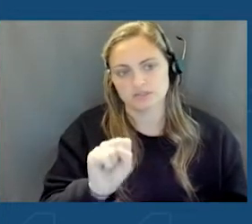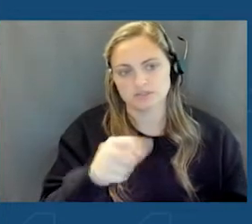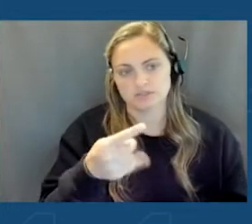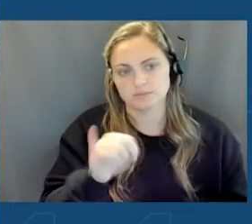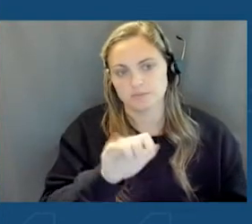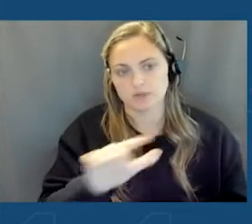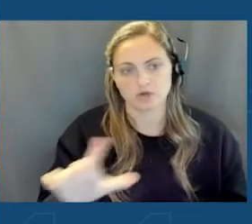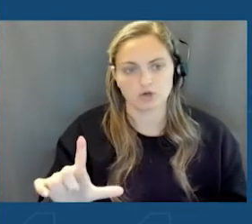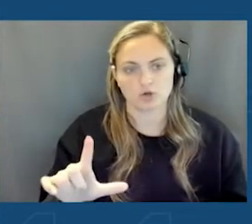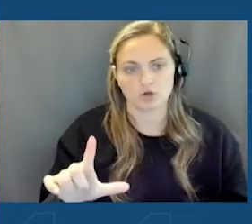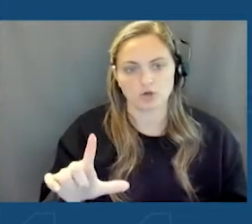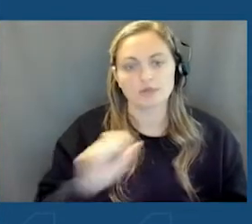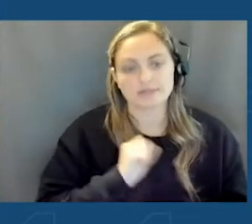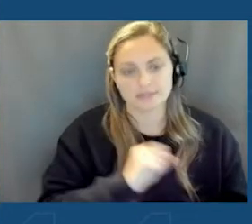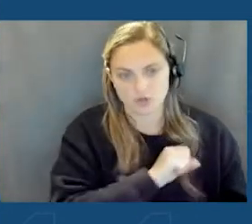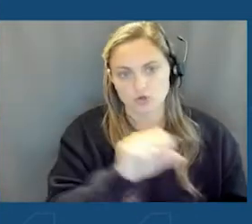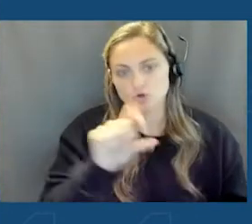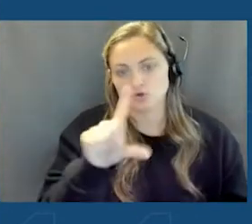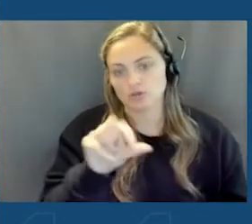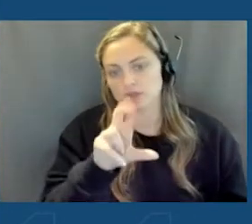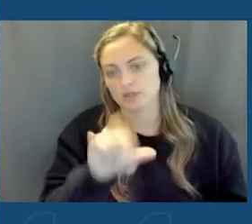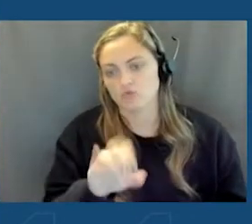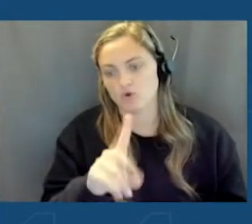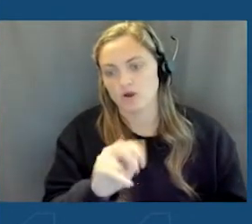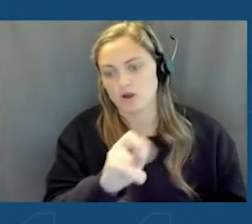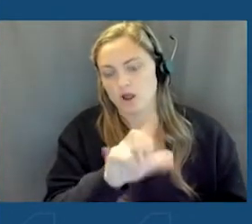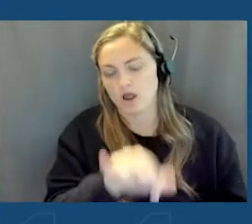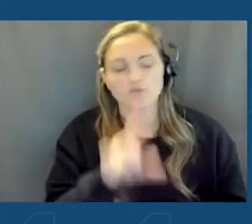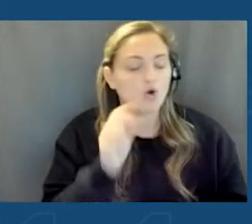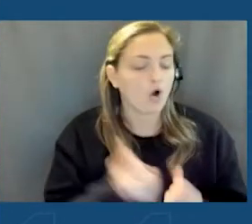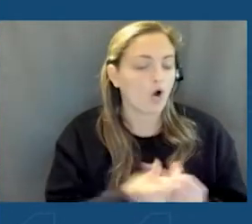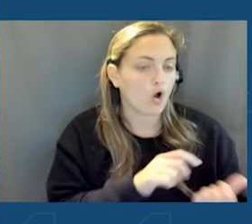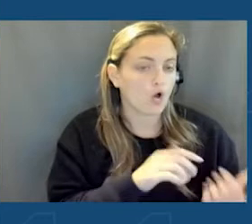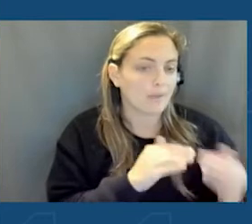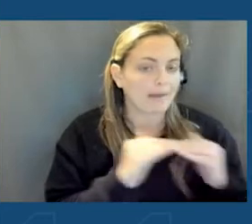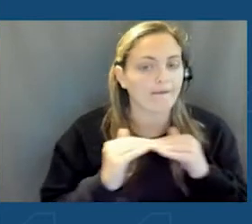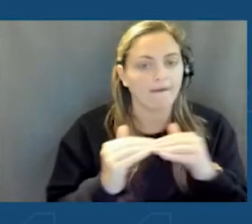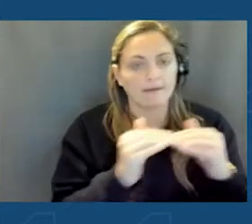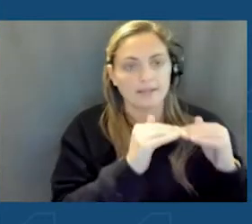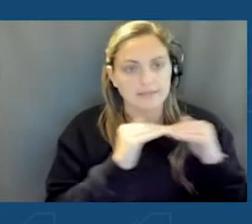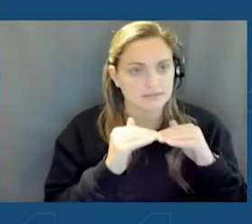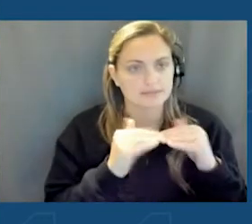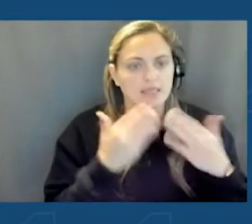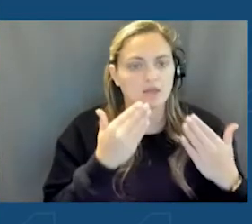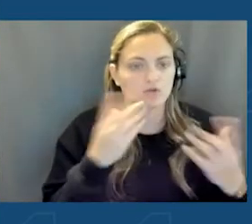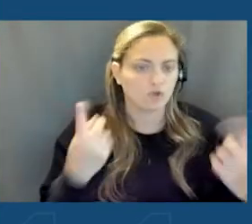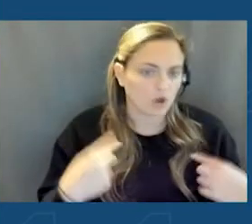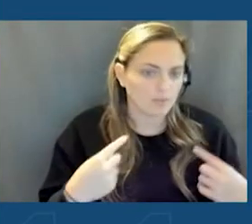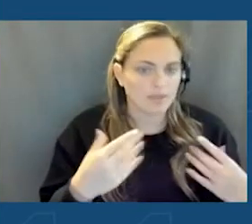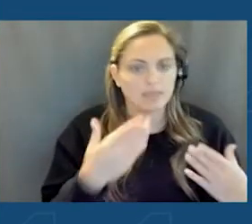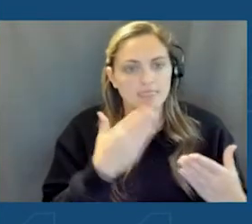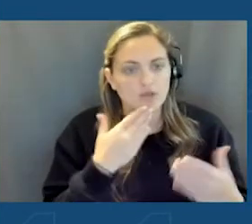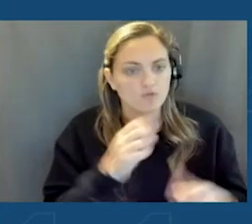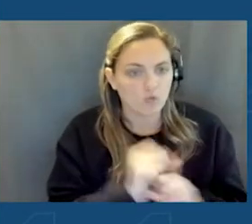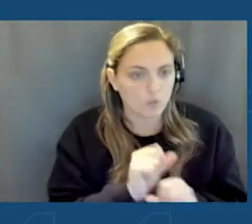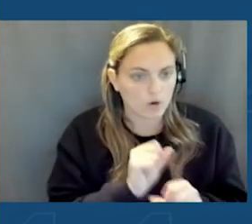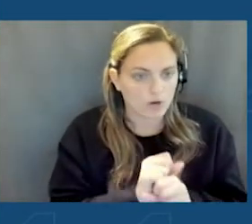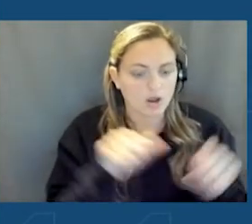Comrie. So to all the colleagues in the Assembly, thank you for being here. And thank you for working on